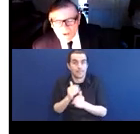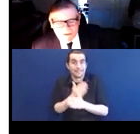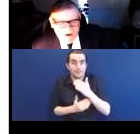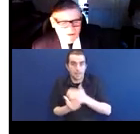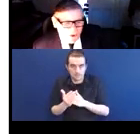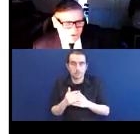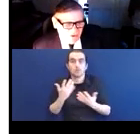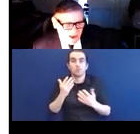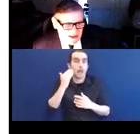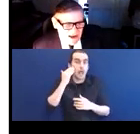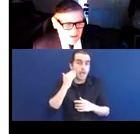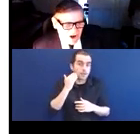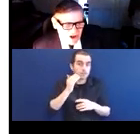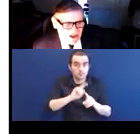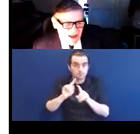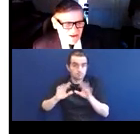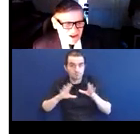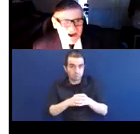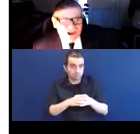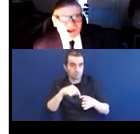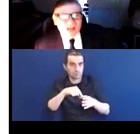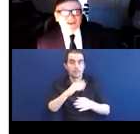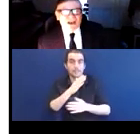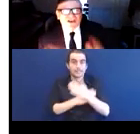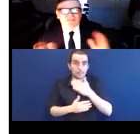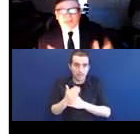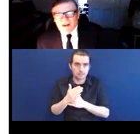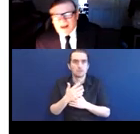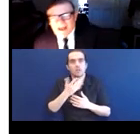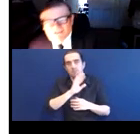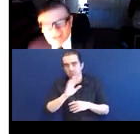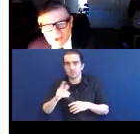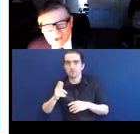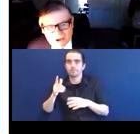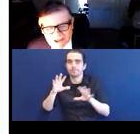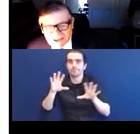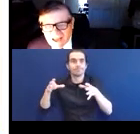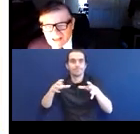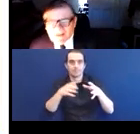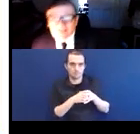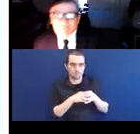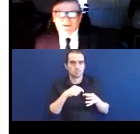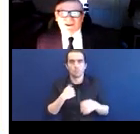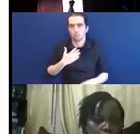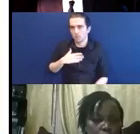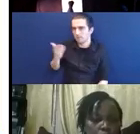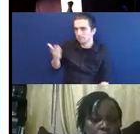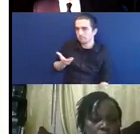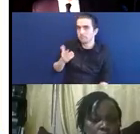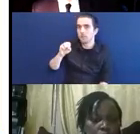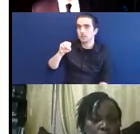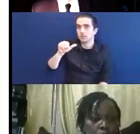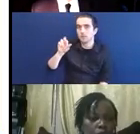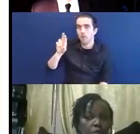all very important things. And I'm going to ask Sarah to shut the session by reading out 3 quotes and giving us something to think about at the